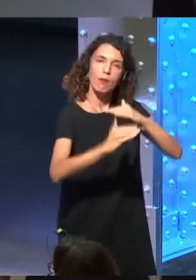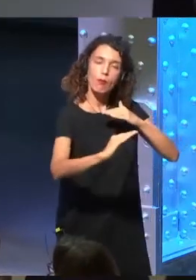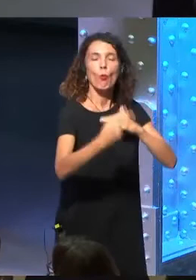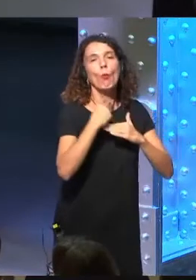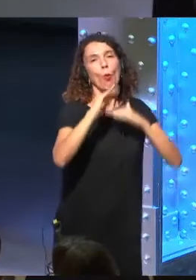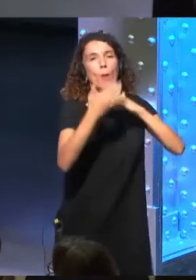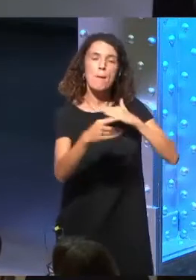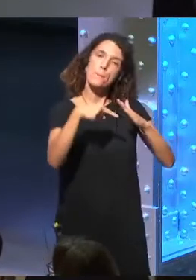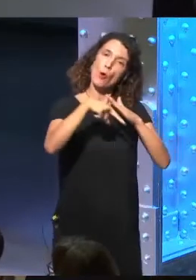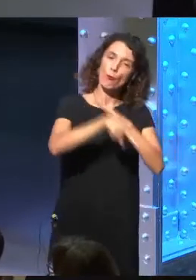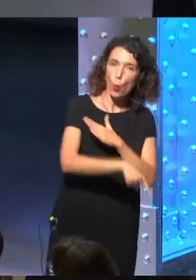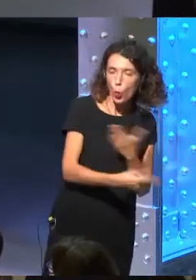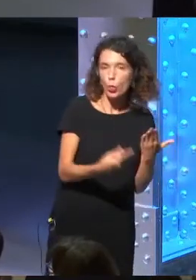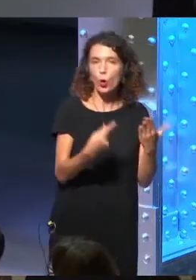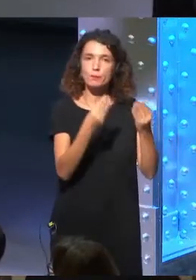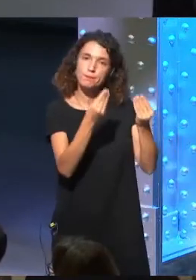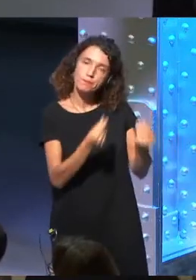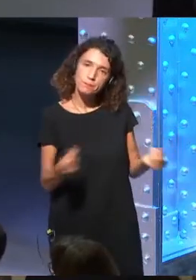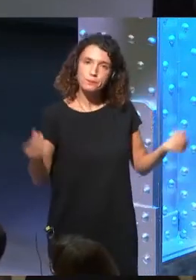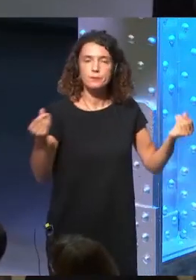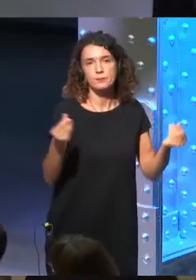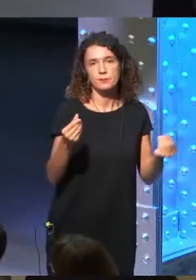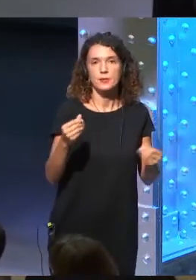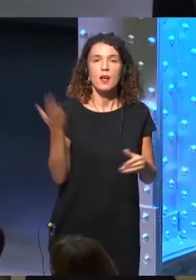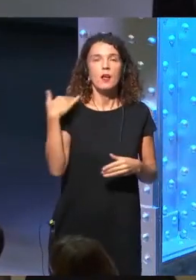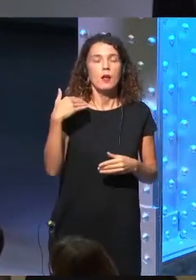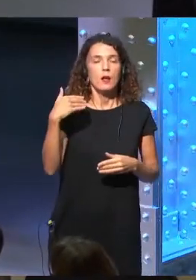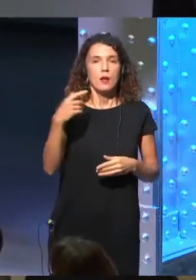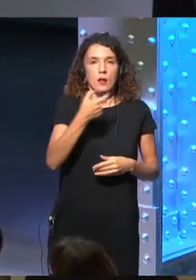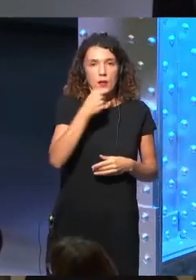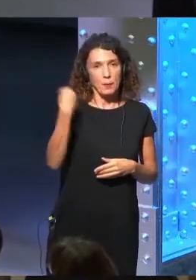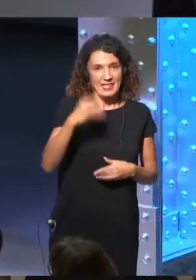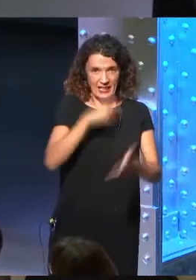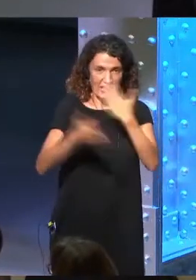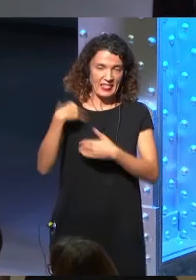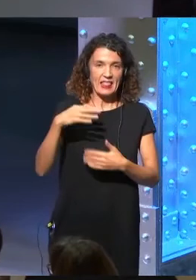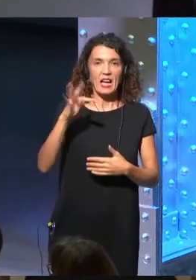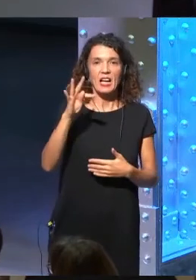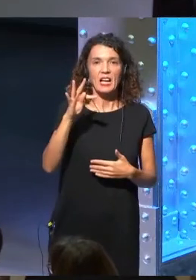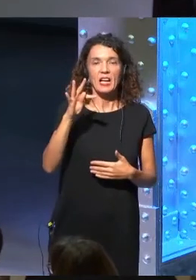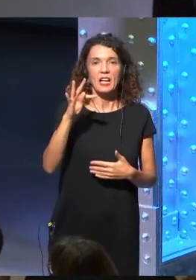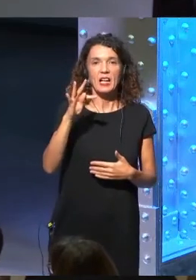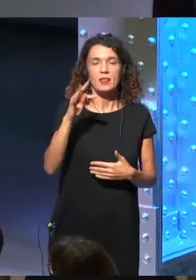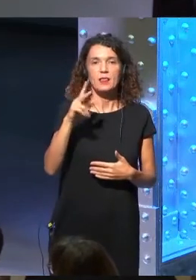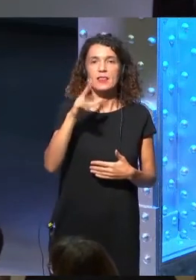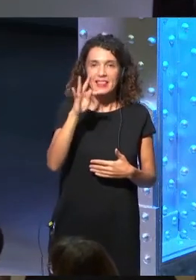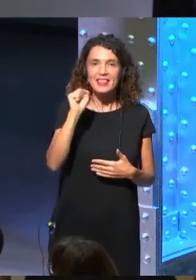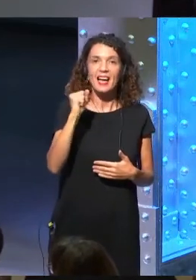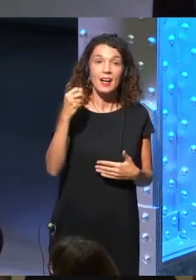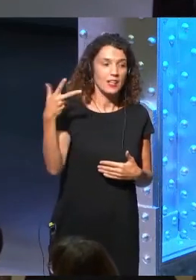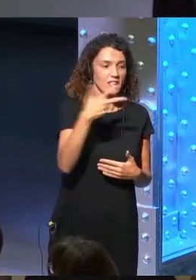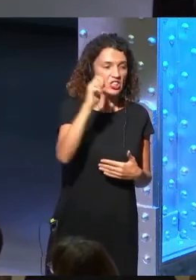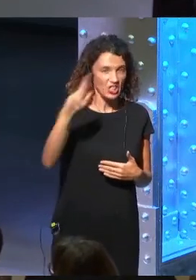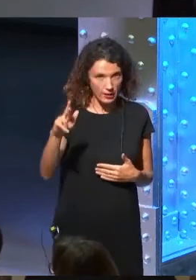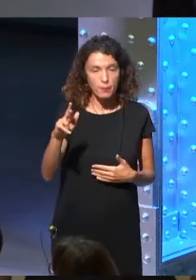It's what Margaret Thatcher famously did. She famously lowered her voice so that she did not appear